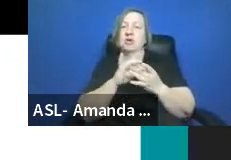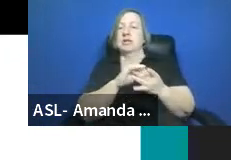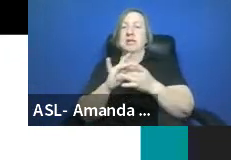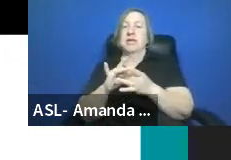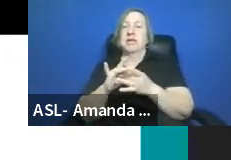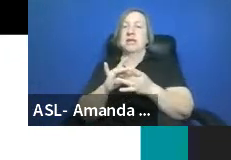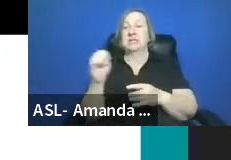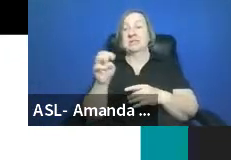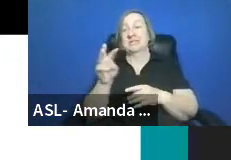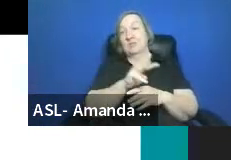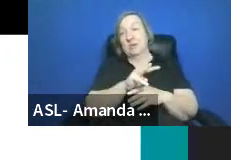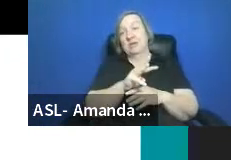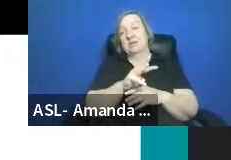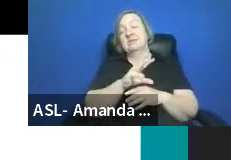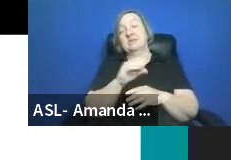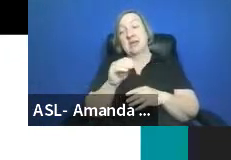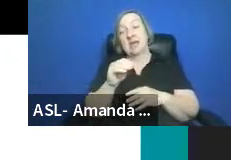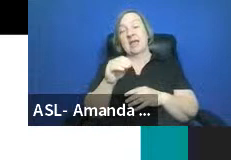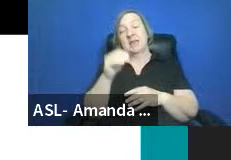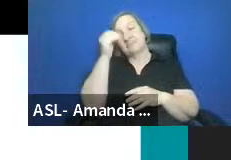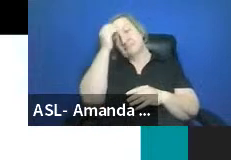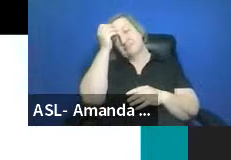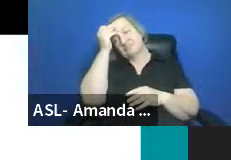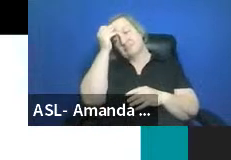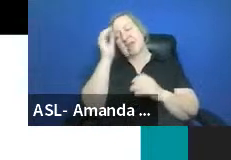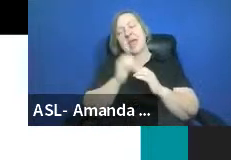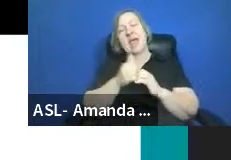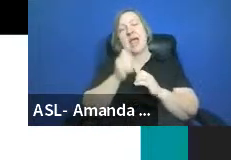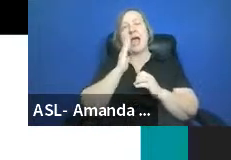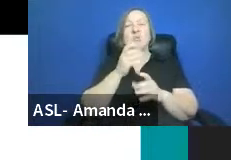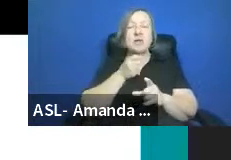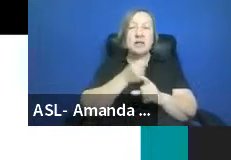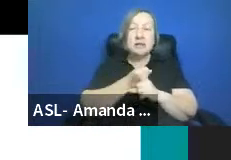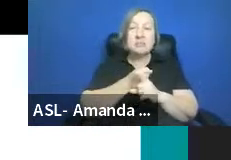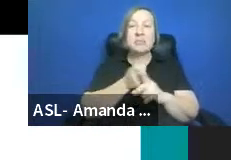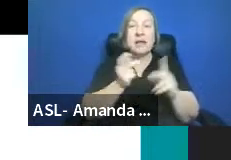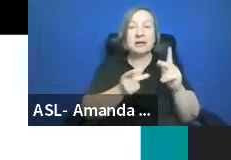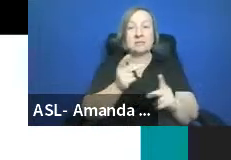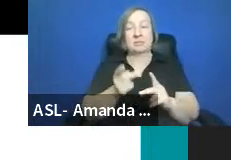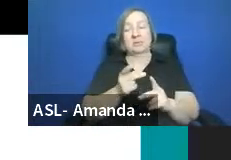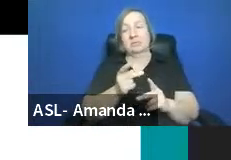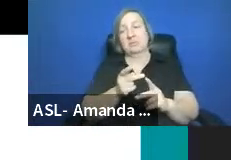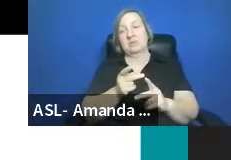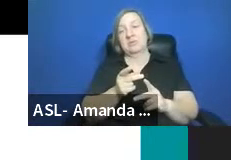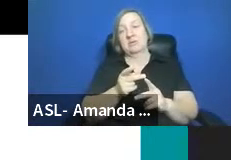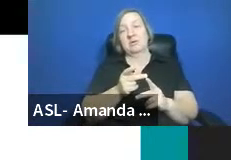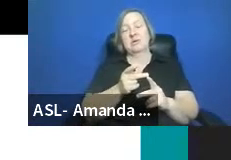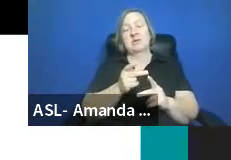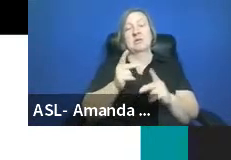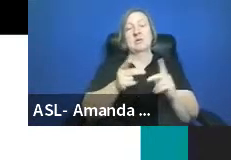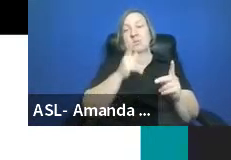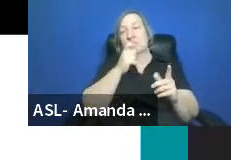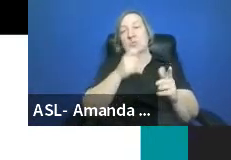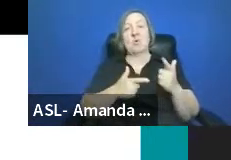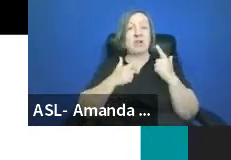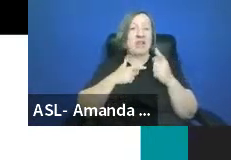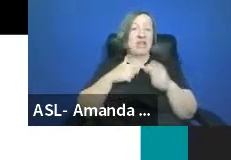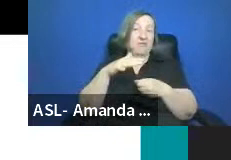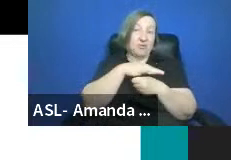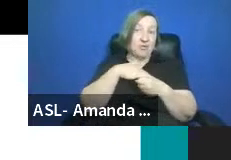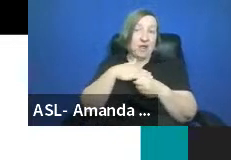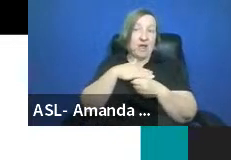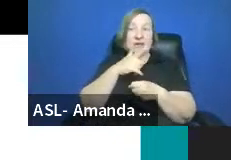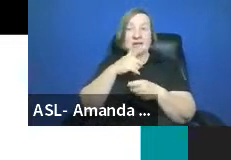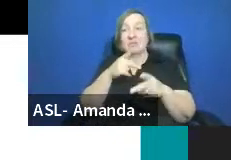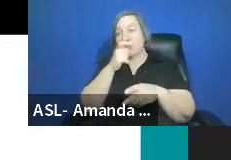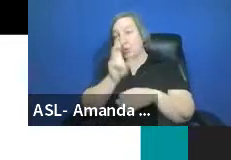east-west, and that we're really thinking about how it impacts people who are living around it, who are using